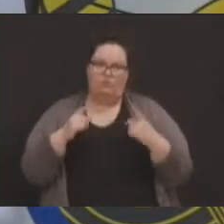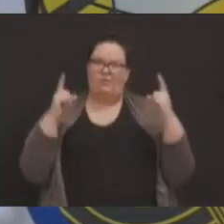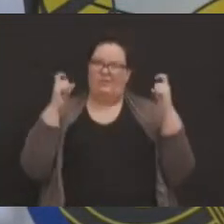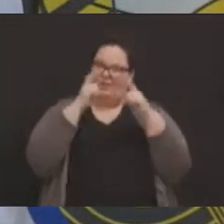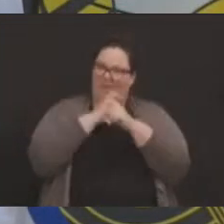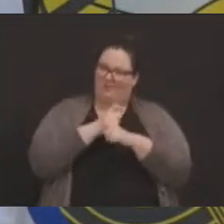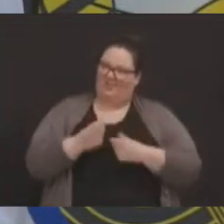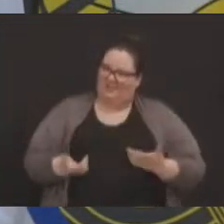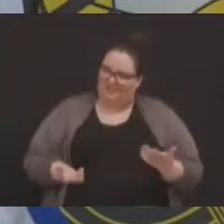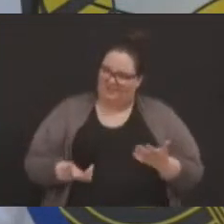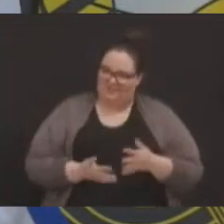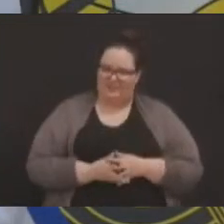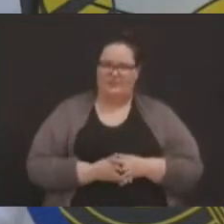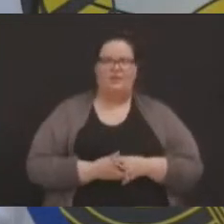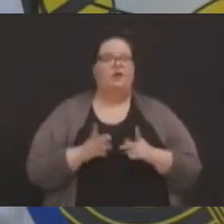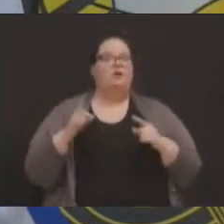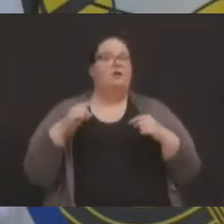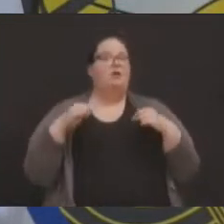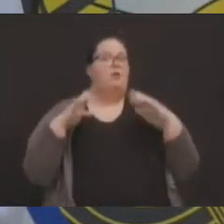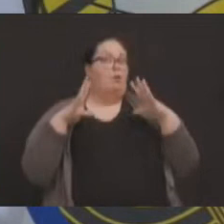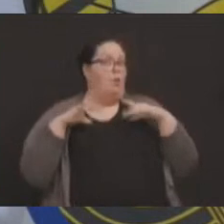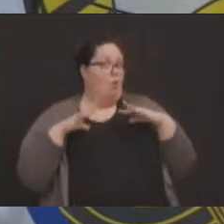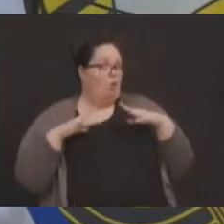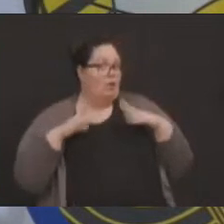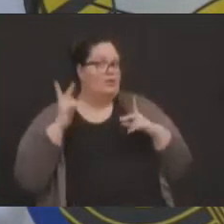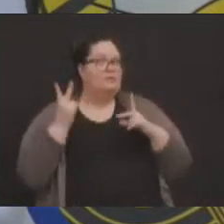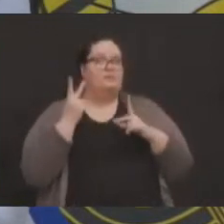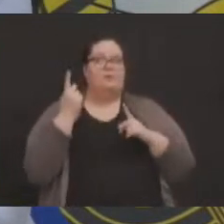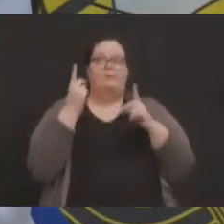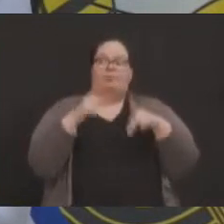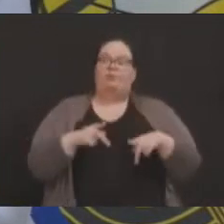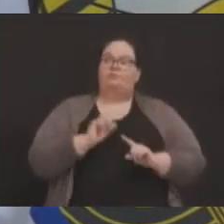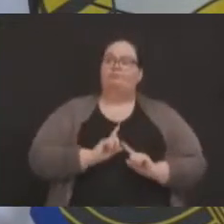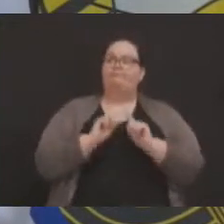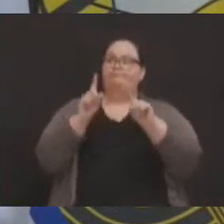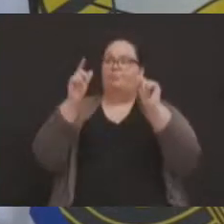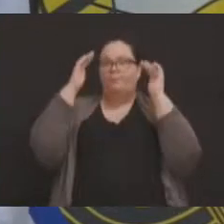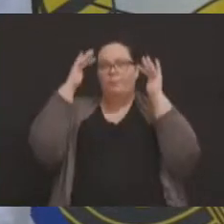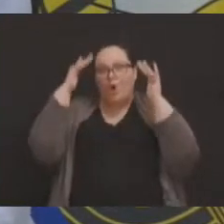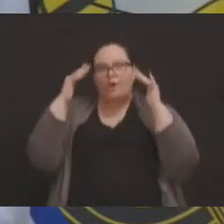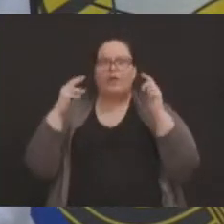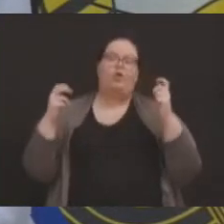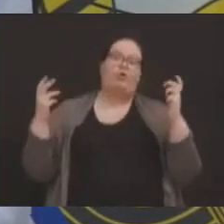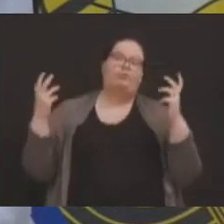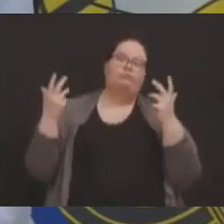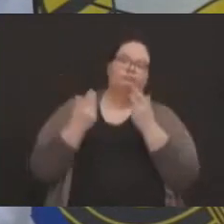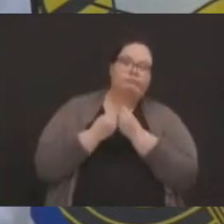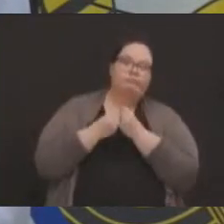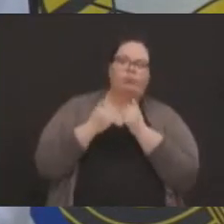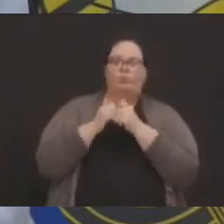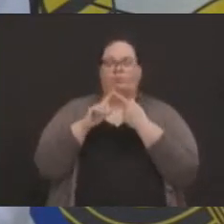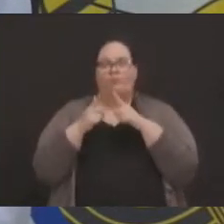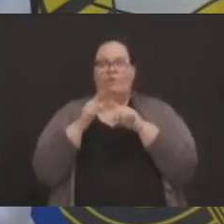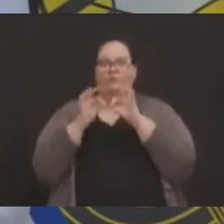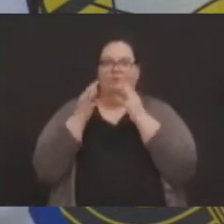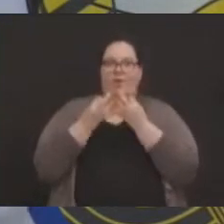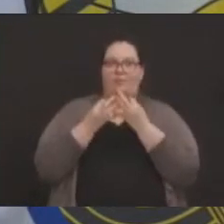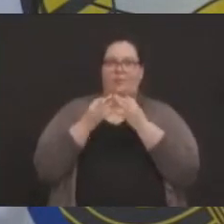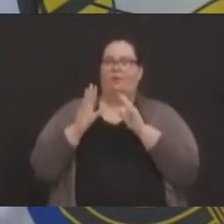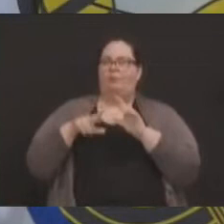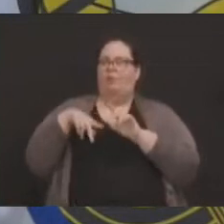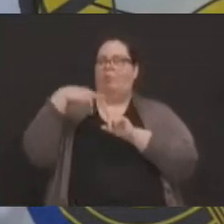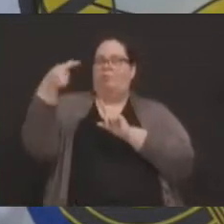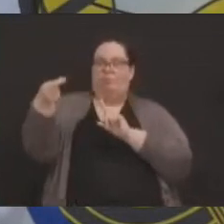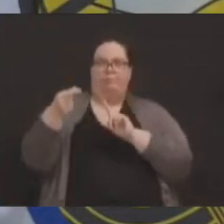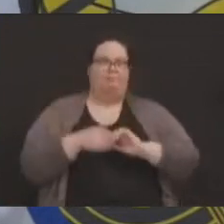virus got passed on that way. And then from there, it spread from a gathering to a family, to the family and friends, and